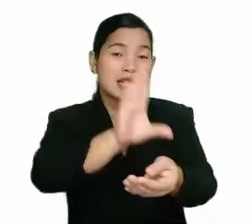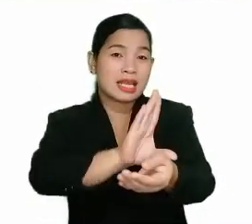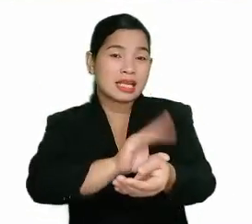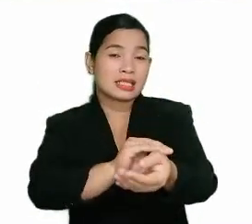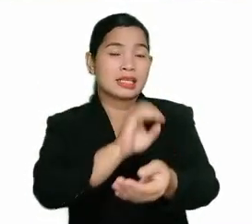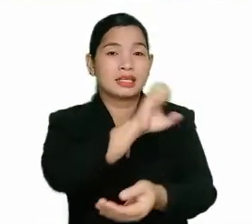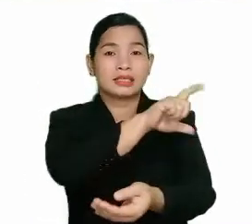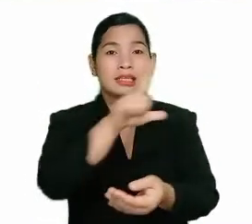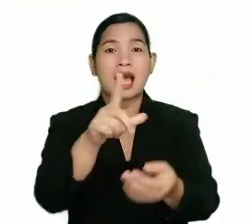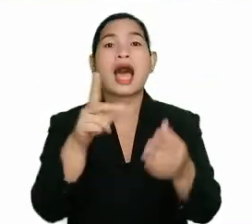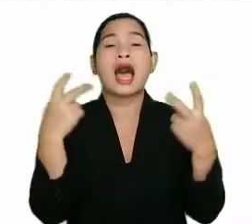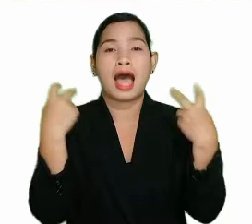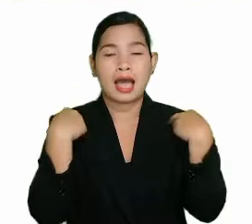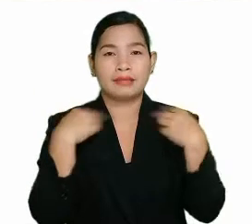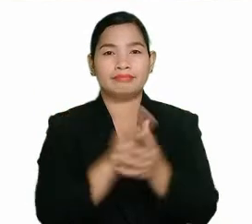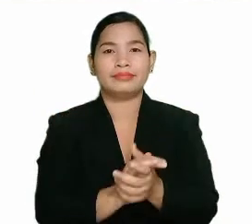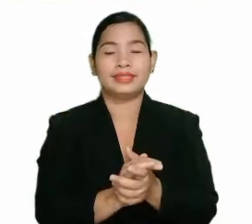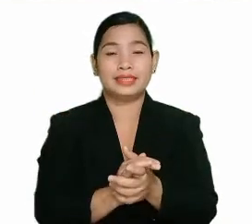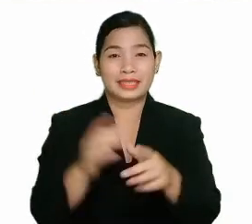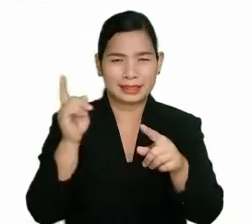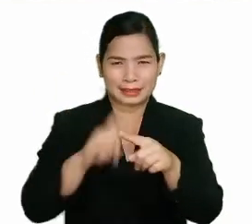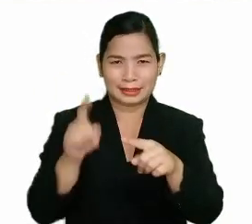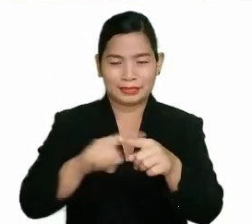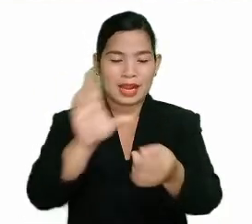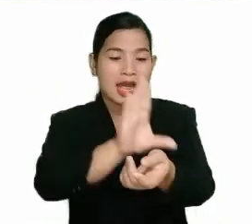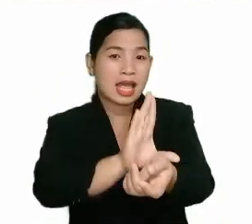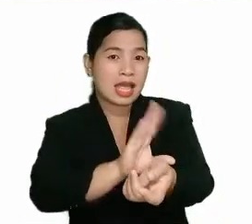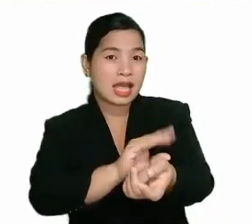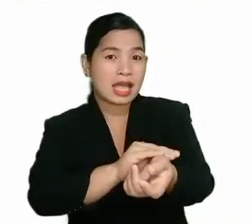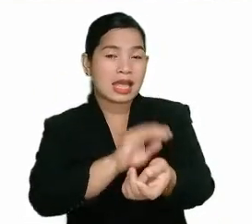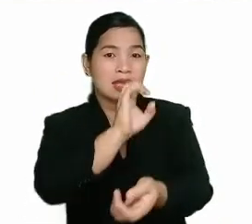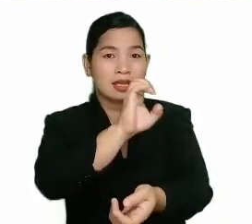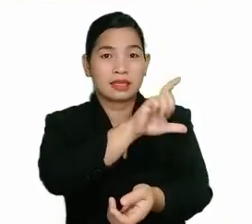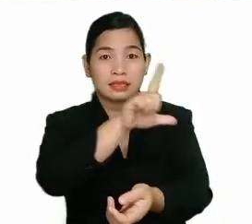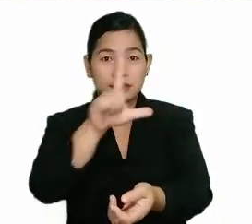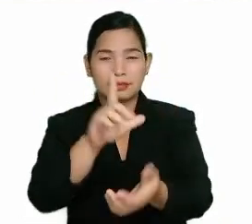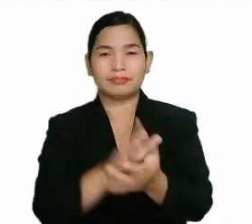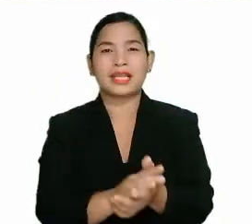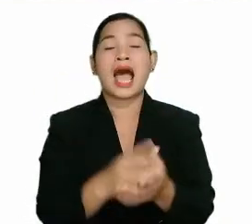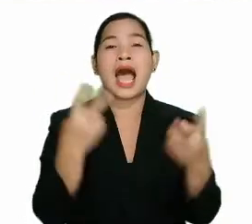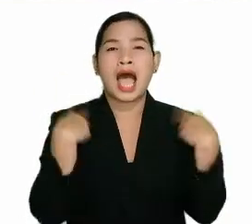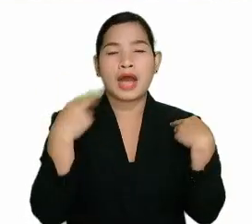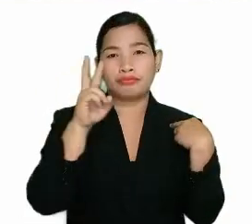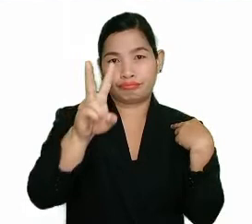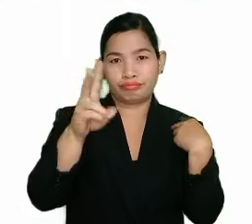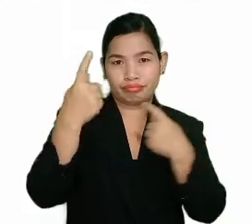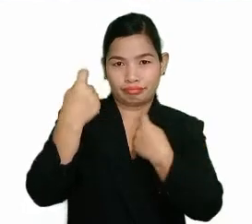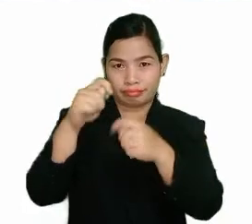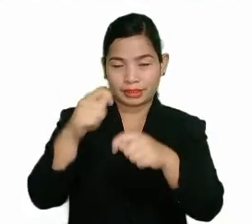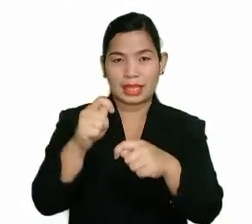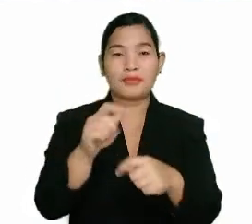cells. These different cells may be the one of the two general types,